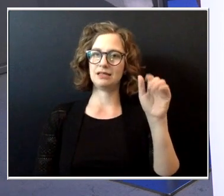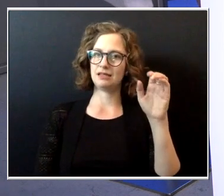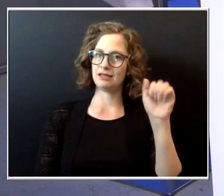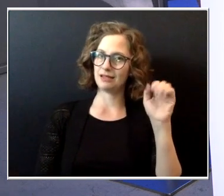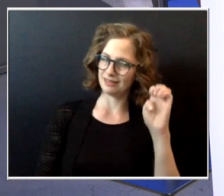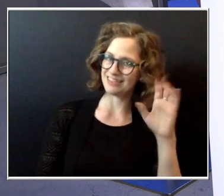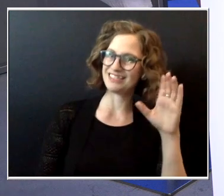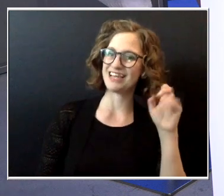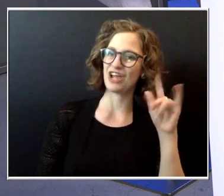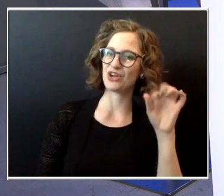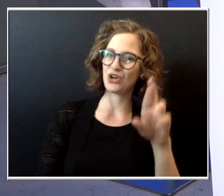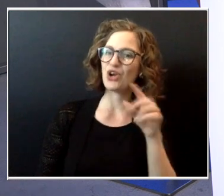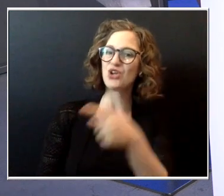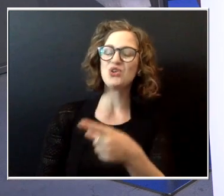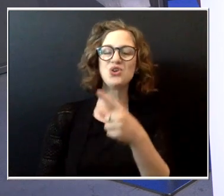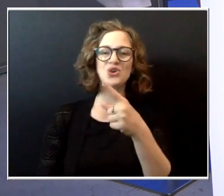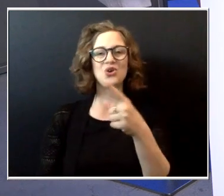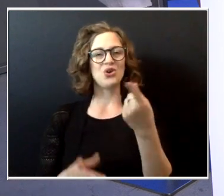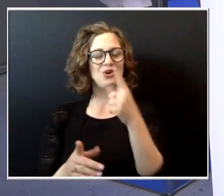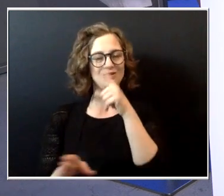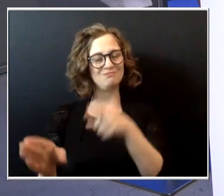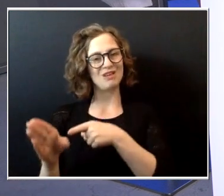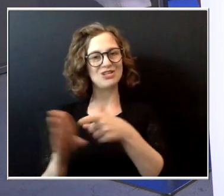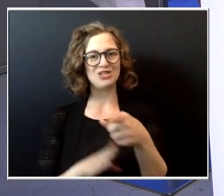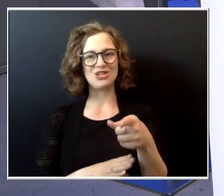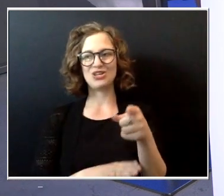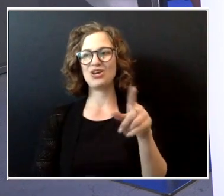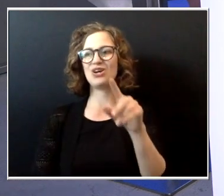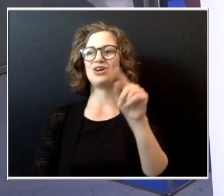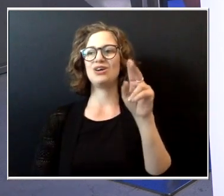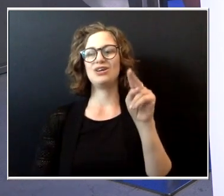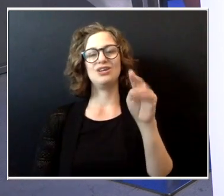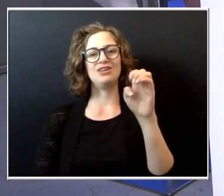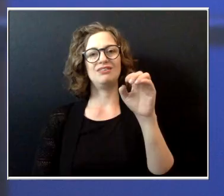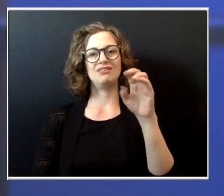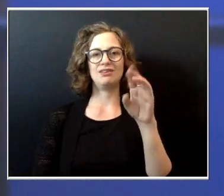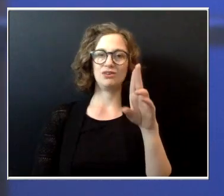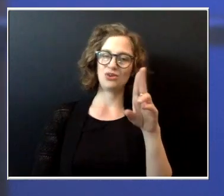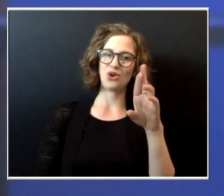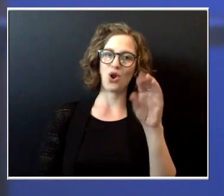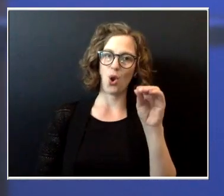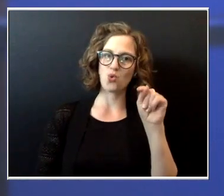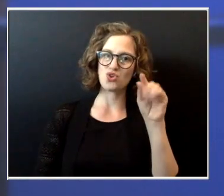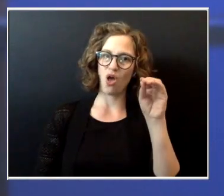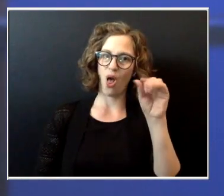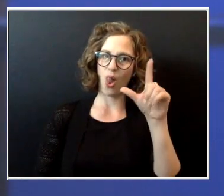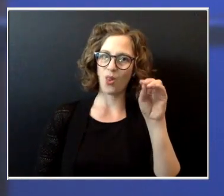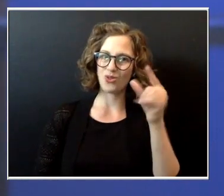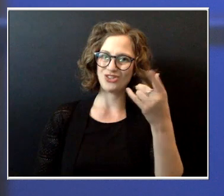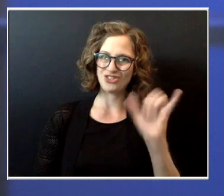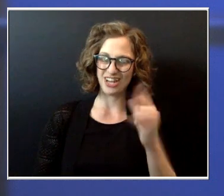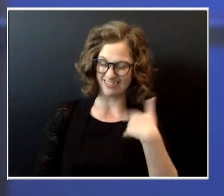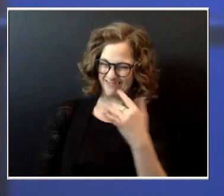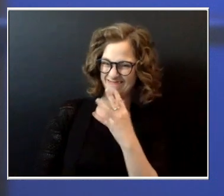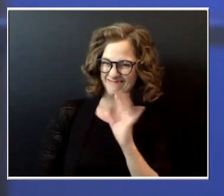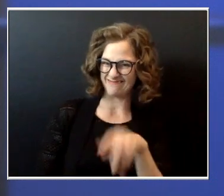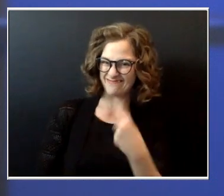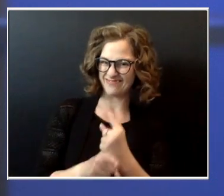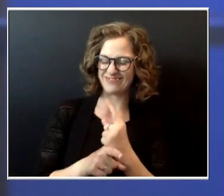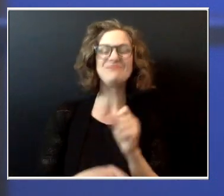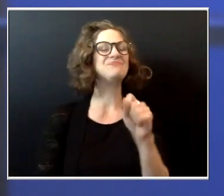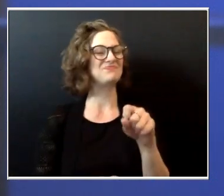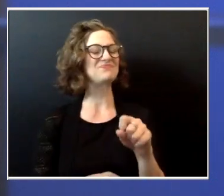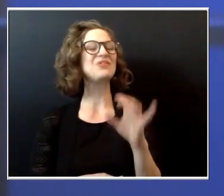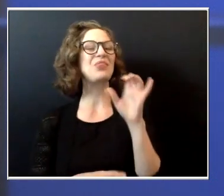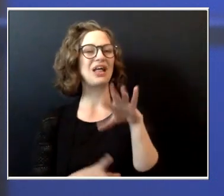Tell us what the heck that is now. Now that I can say it, you got to tell us what that is. So it's a separate specialty that deals with the medical and surgical treatment of